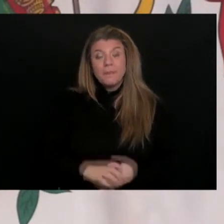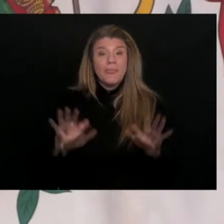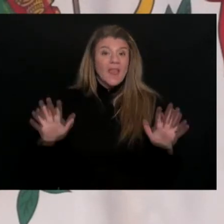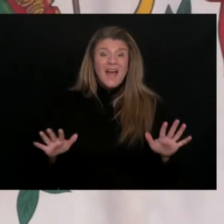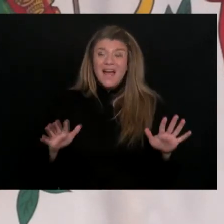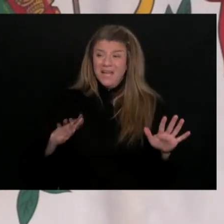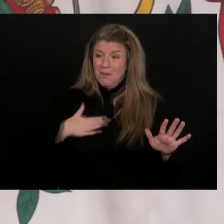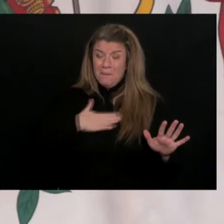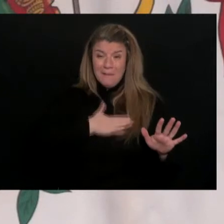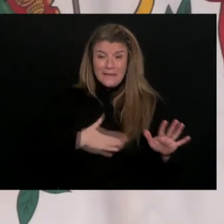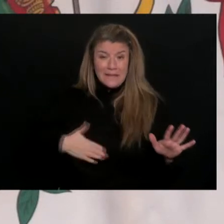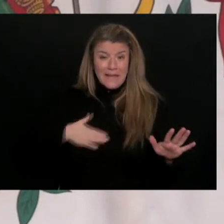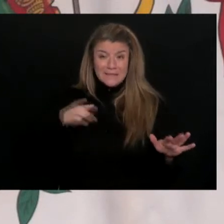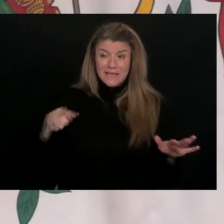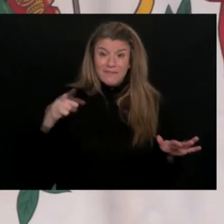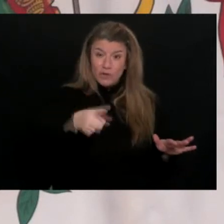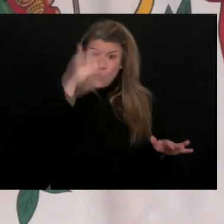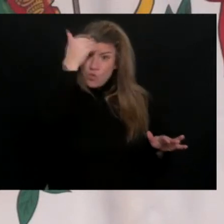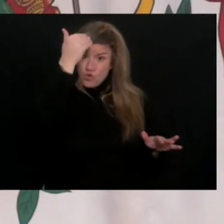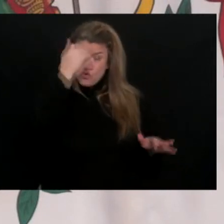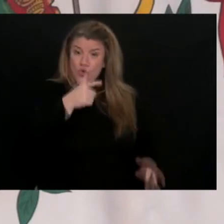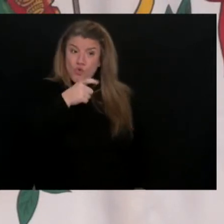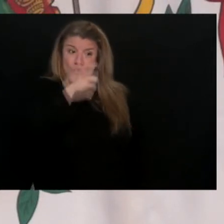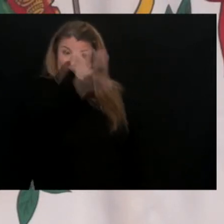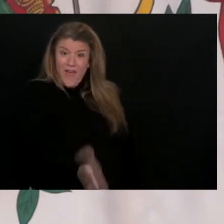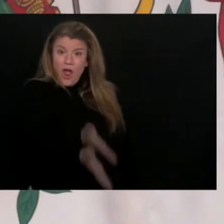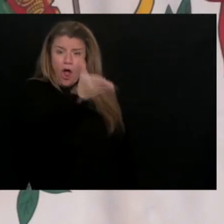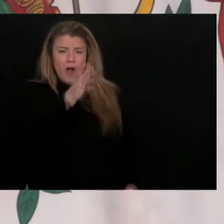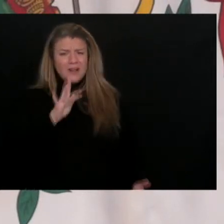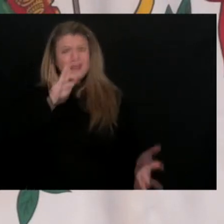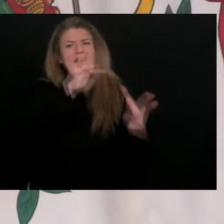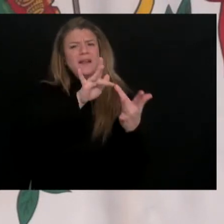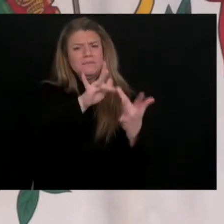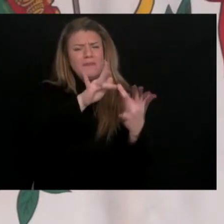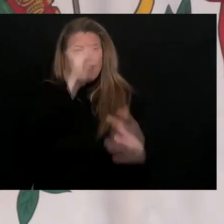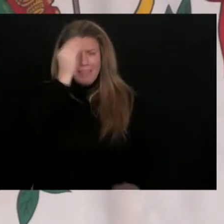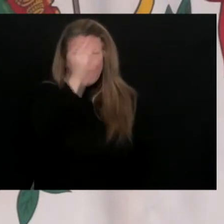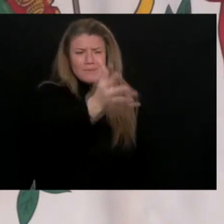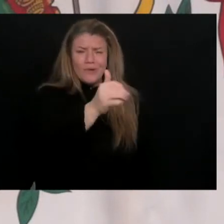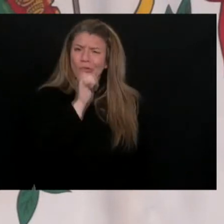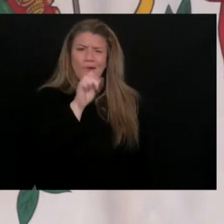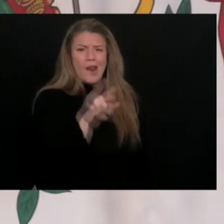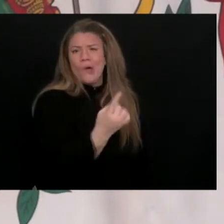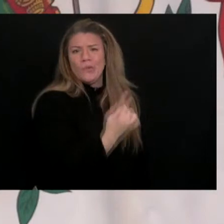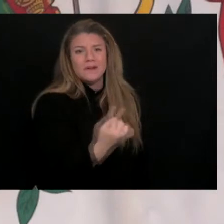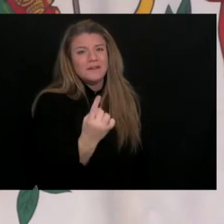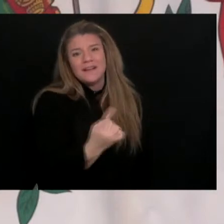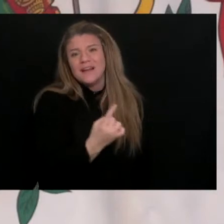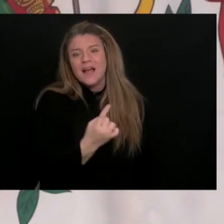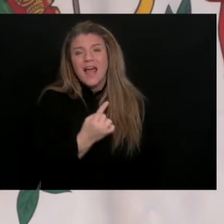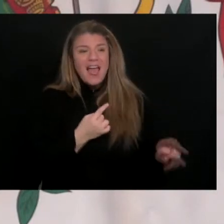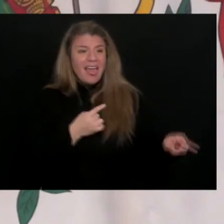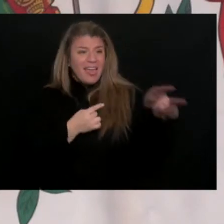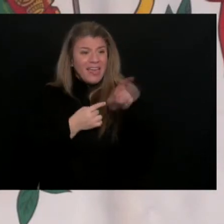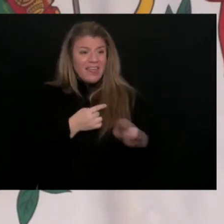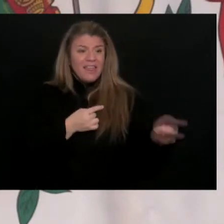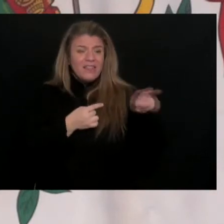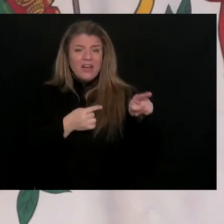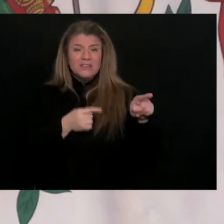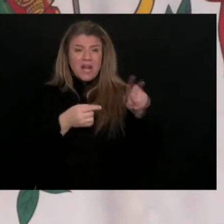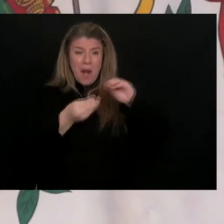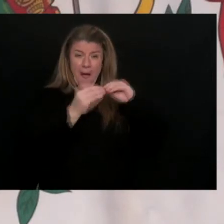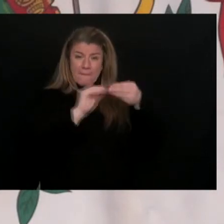Please, if you know them, contact these people. Let them know they're not alone. Let them know these people were not just a